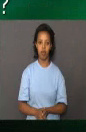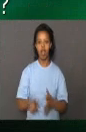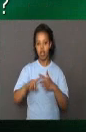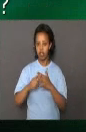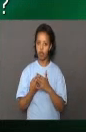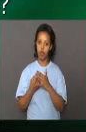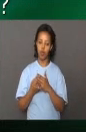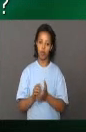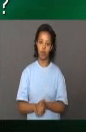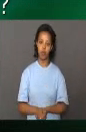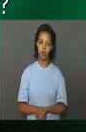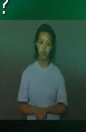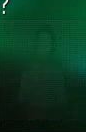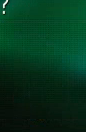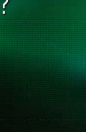Begin.